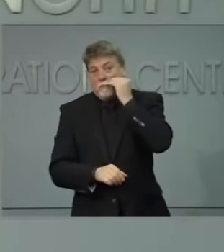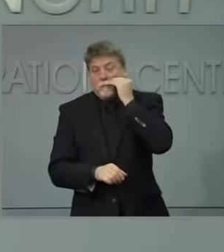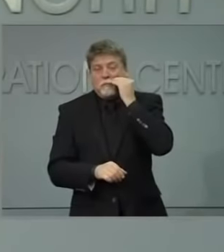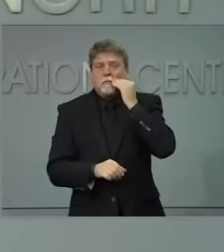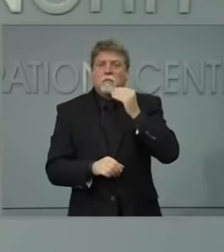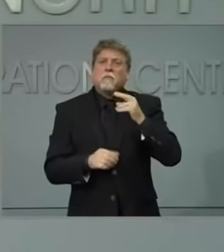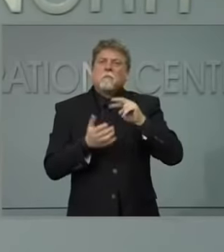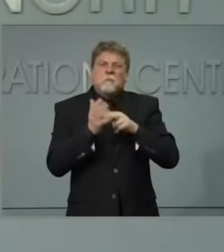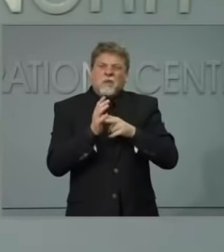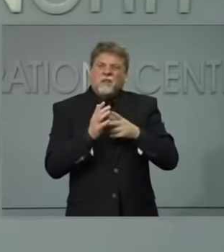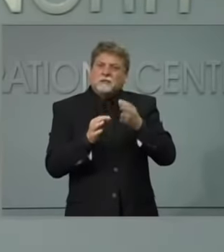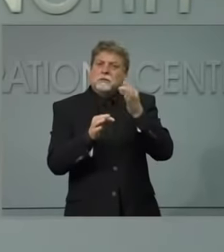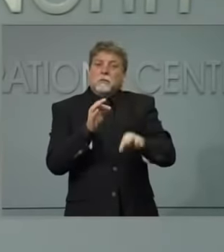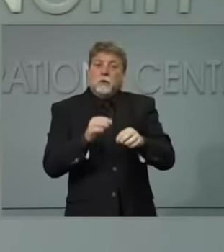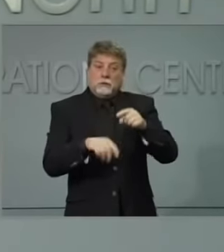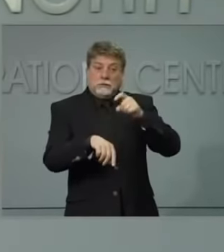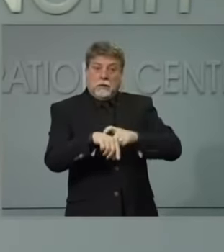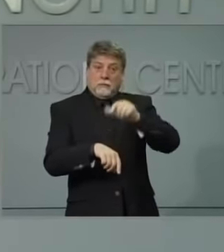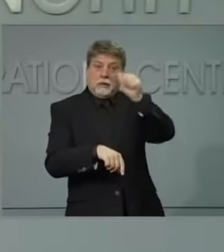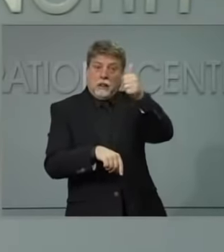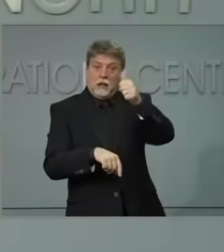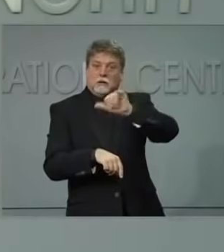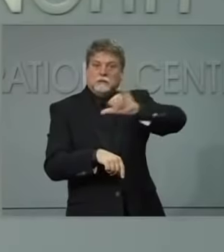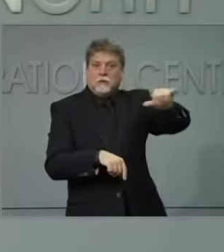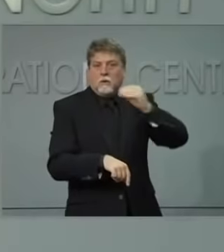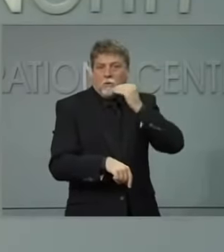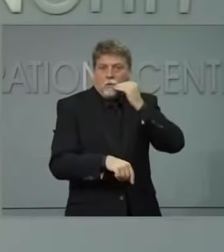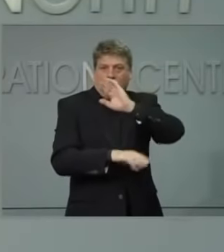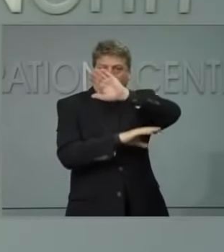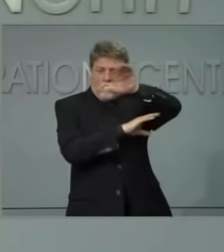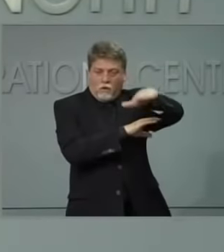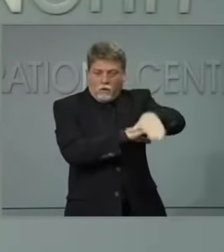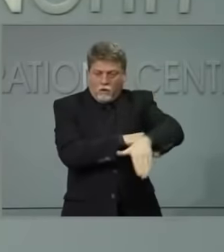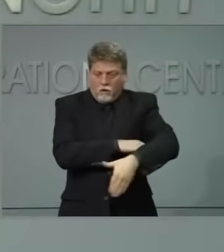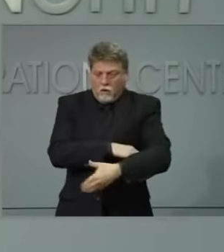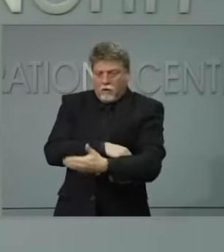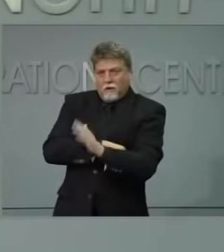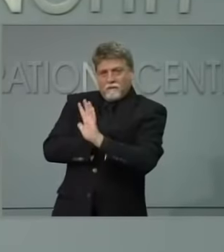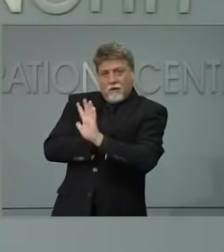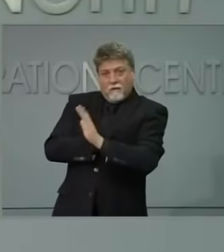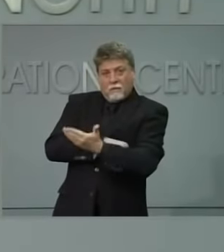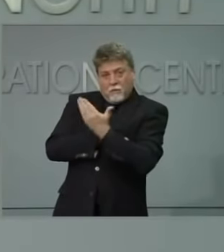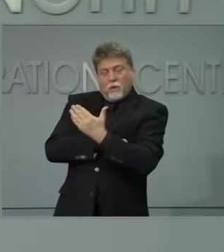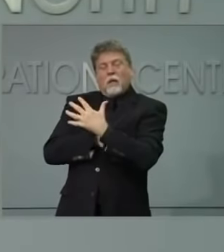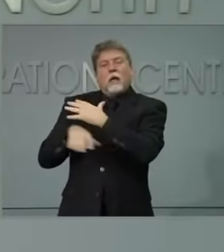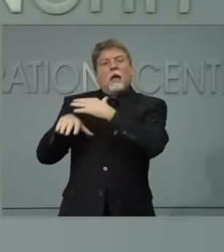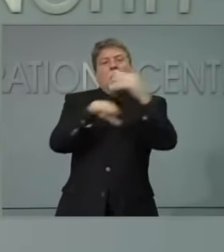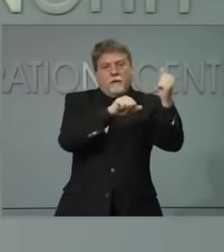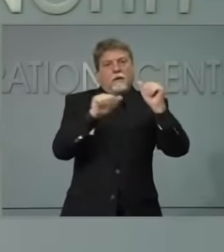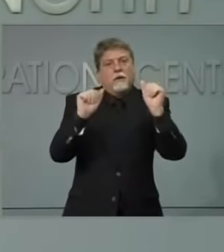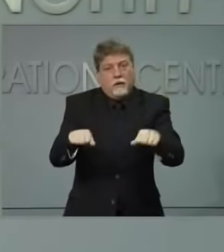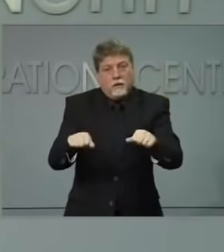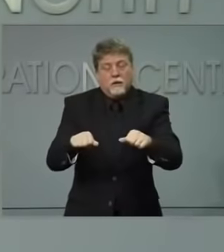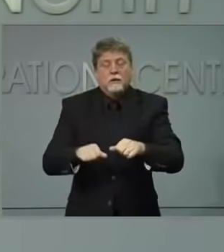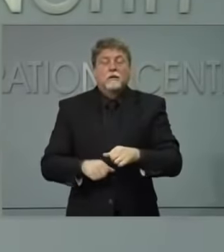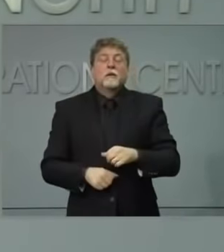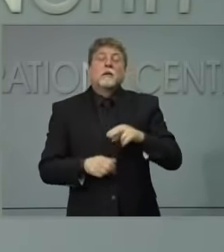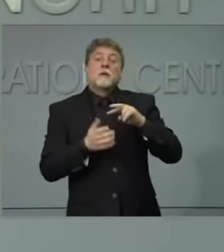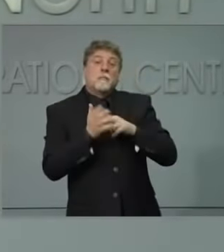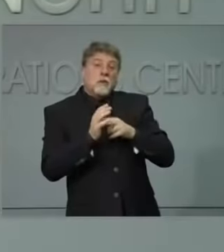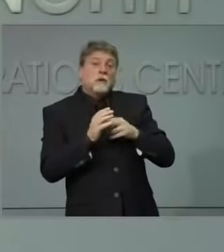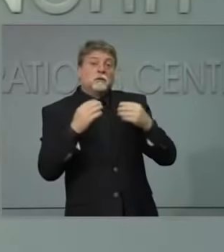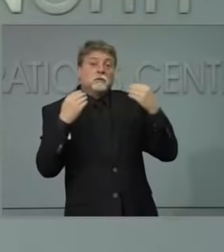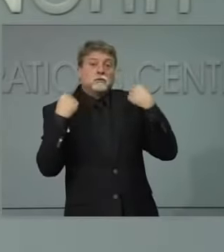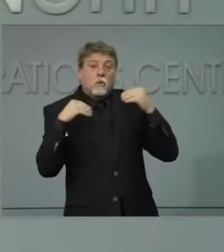hours. Businesses, including restaurants, bars, entertainment venues, personal care businesses, and most retail stores and